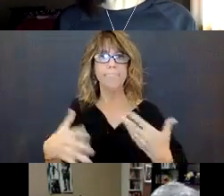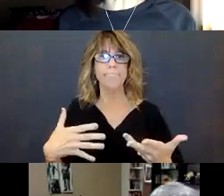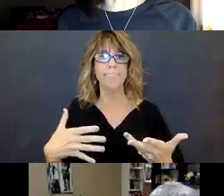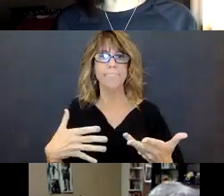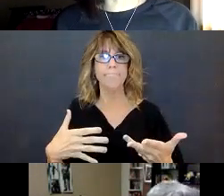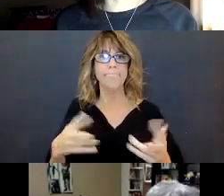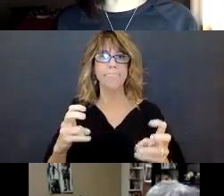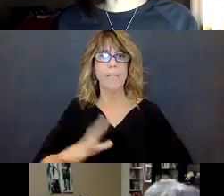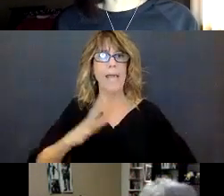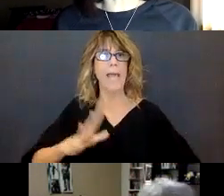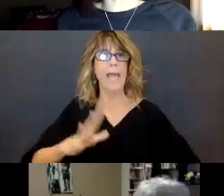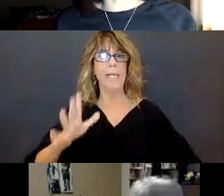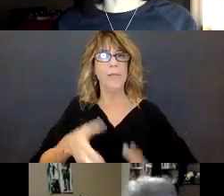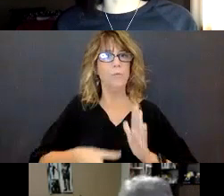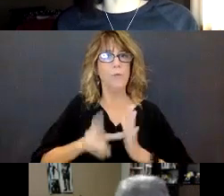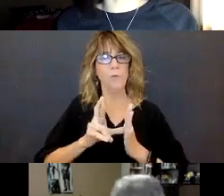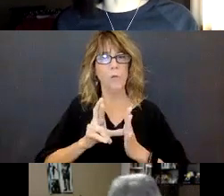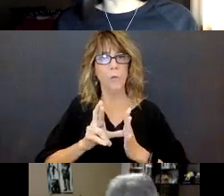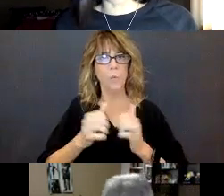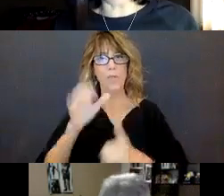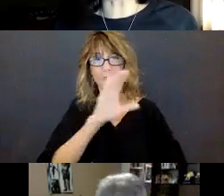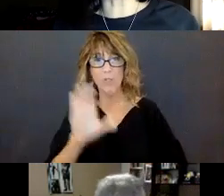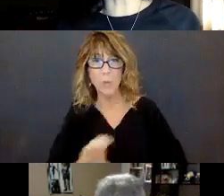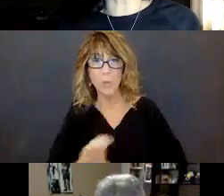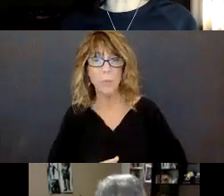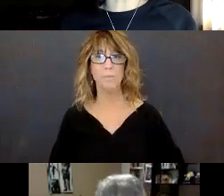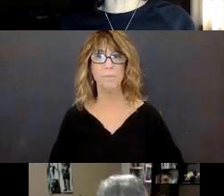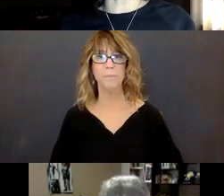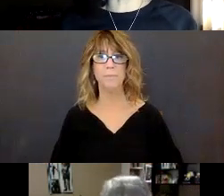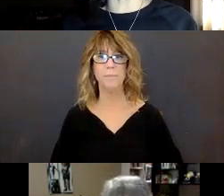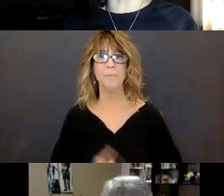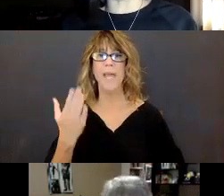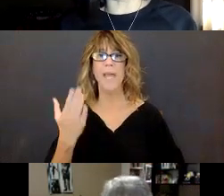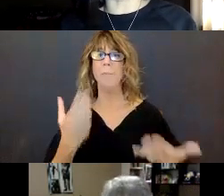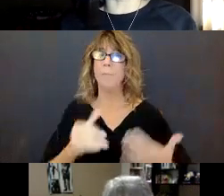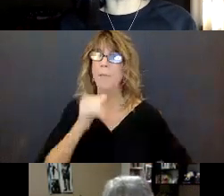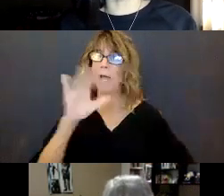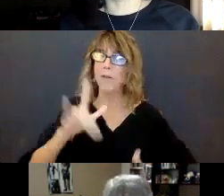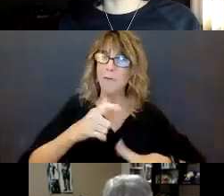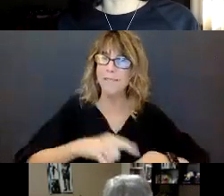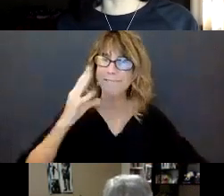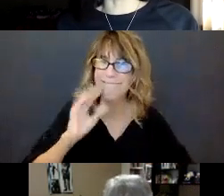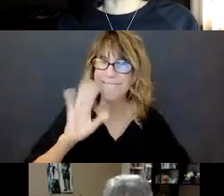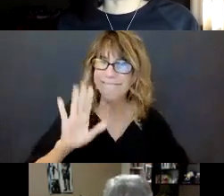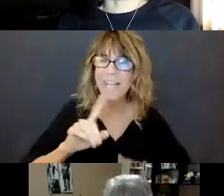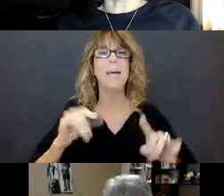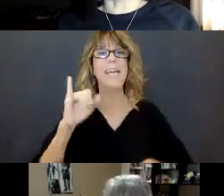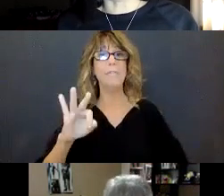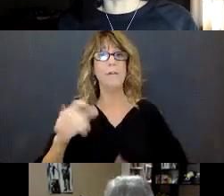etiquette review on Zoom. If this is most likely not your first time, but just in case it is, bear with